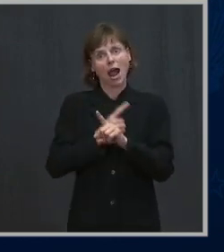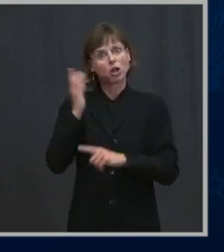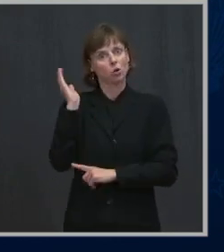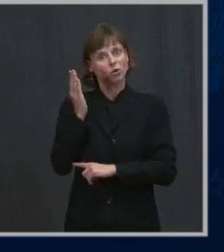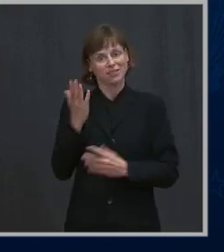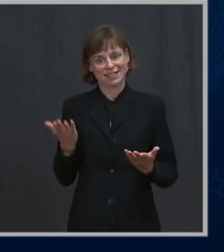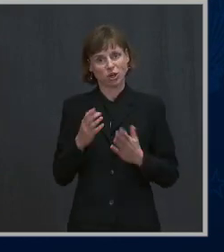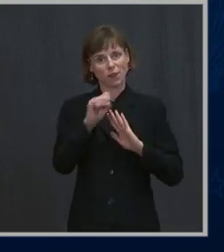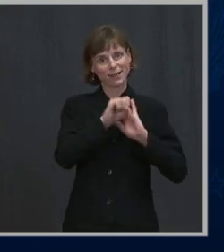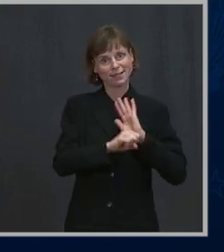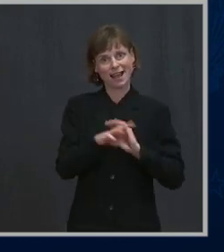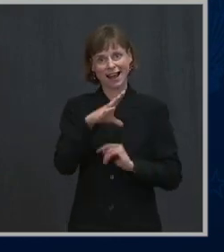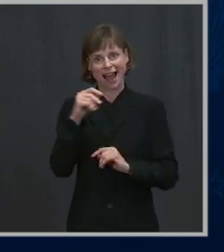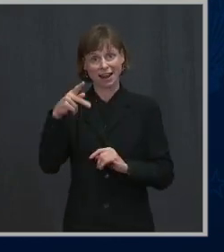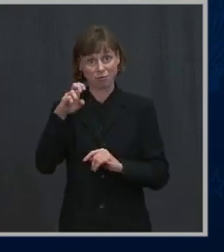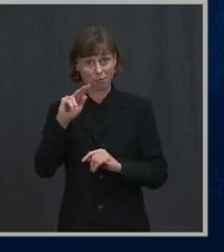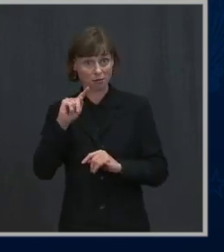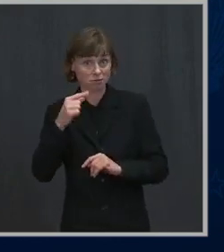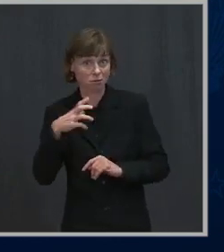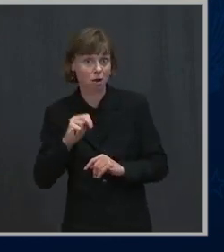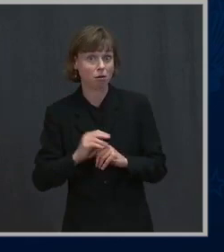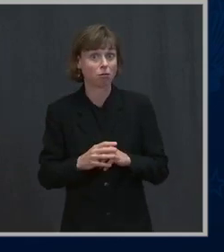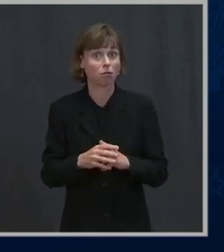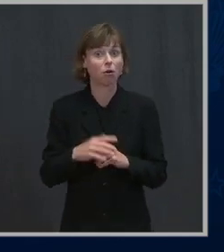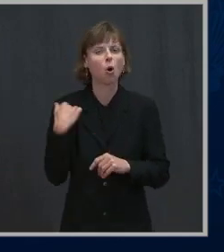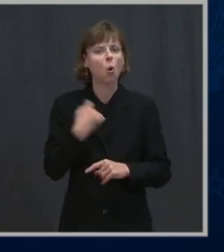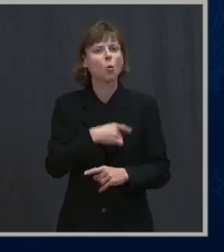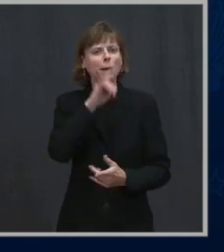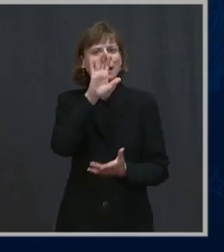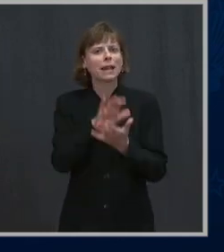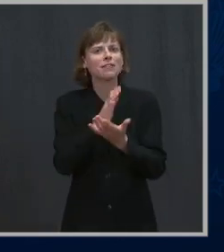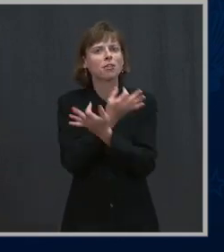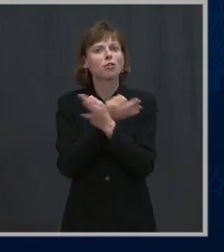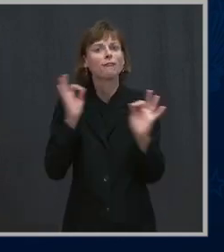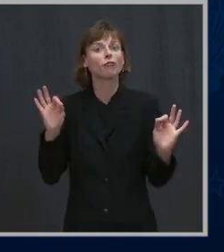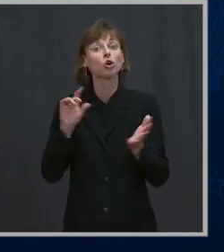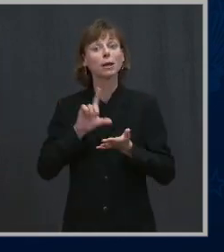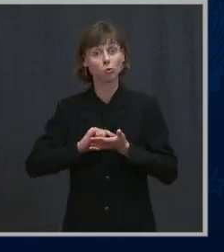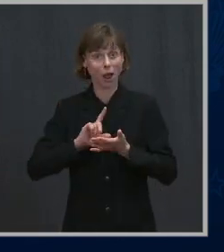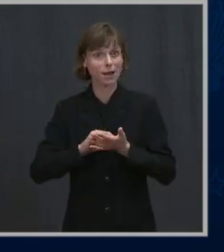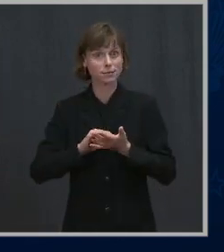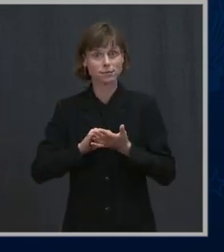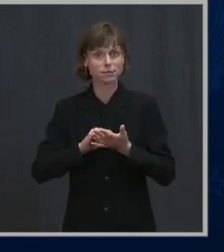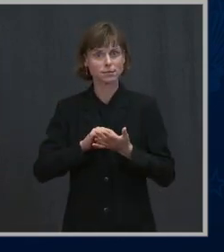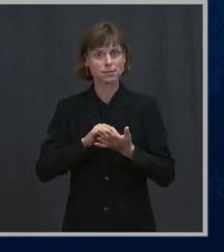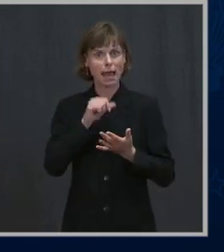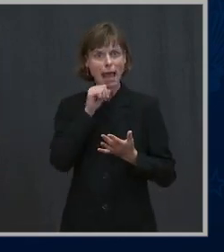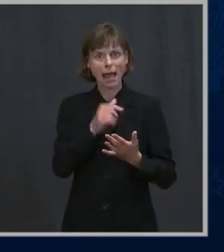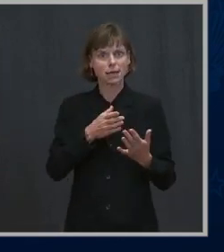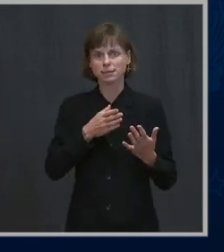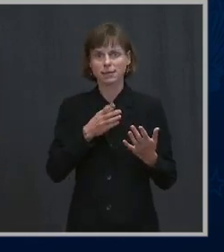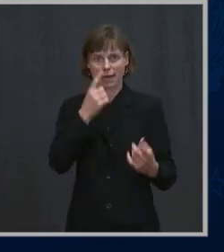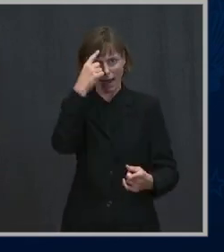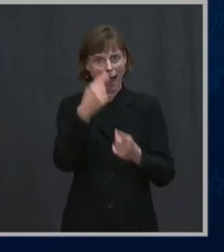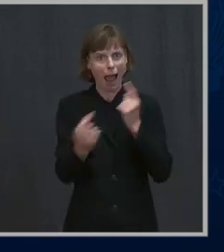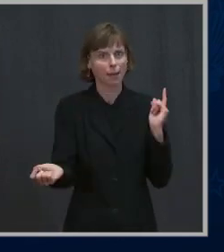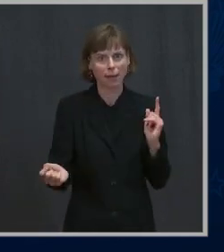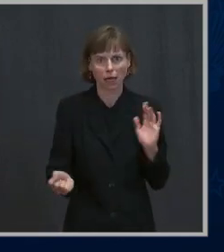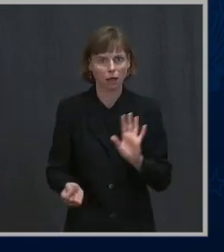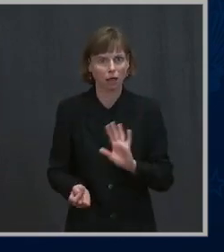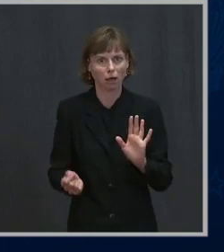pentagon we believe a free press isn't an adversary rather it's